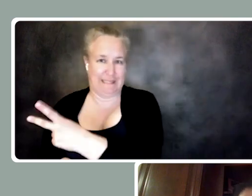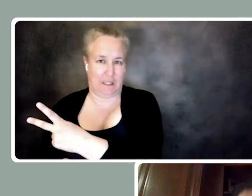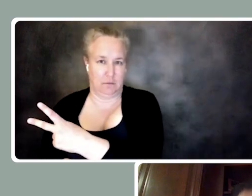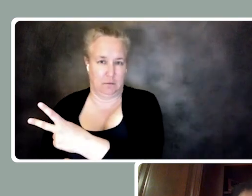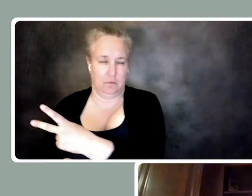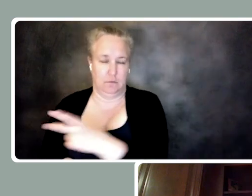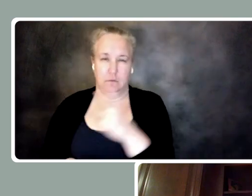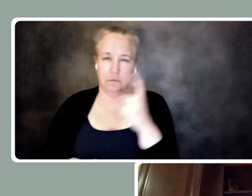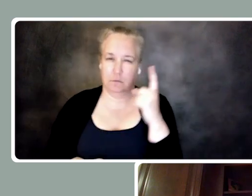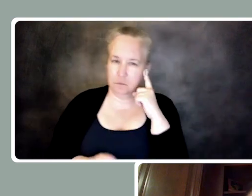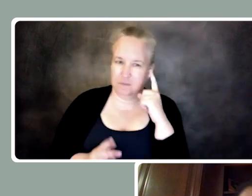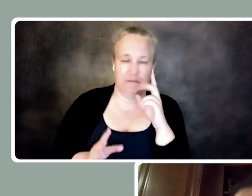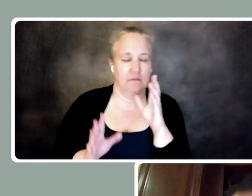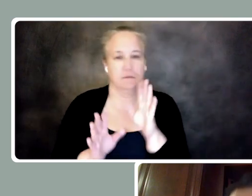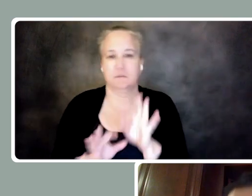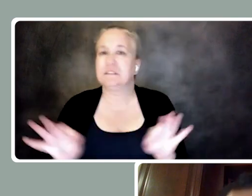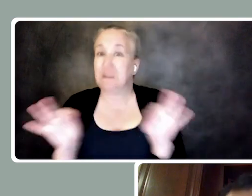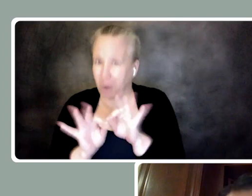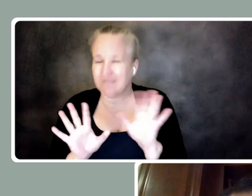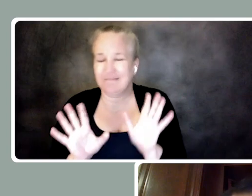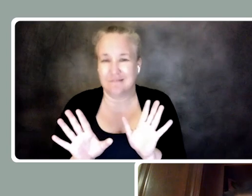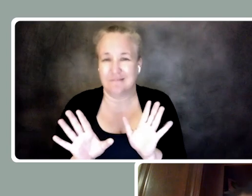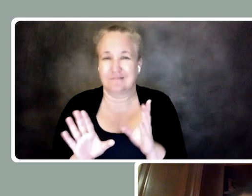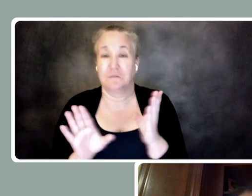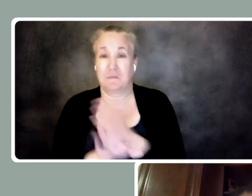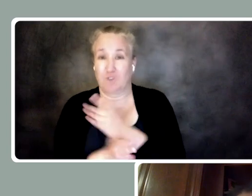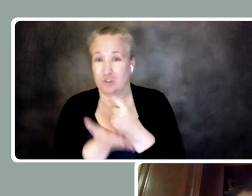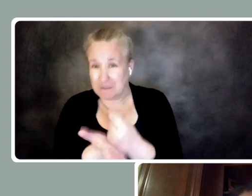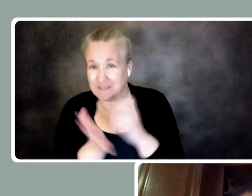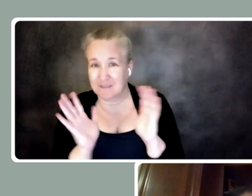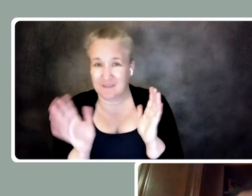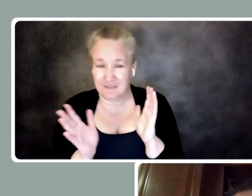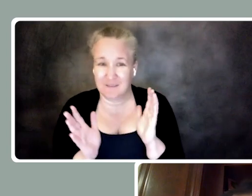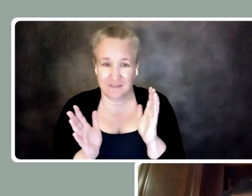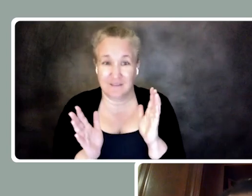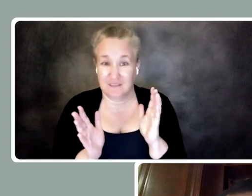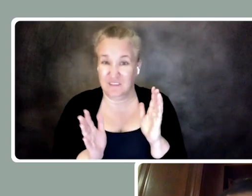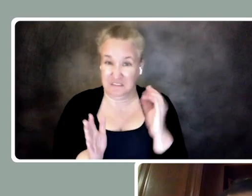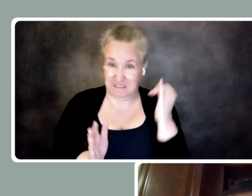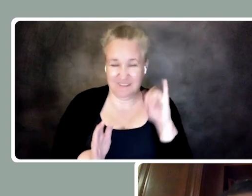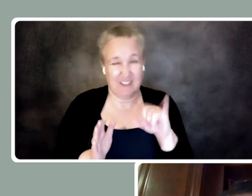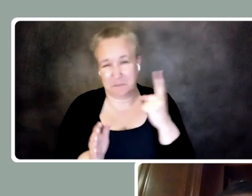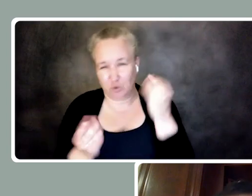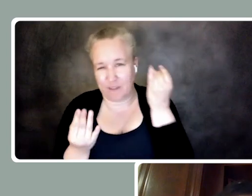very important kind of prior to getting treatment, if that is something to think about.